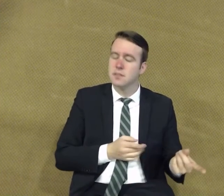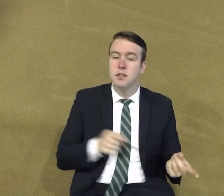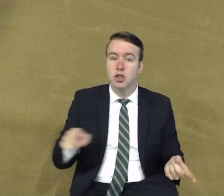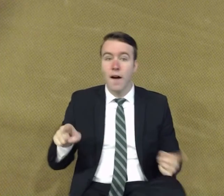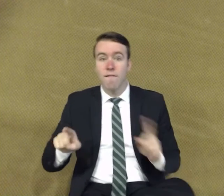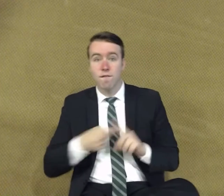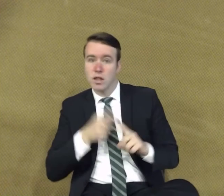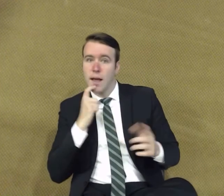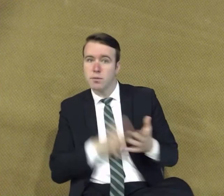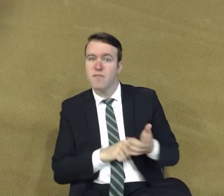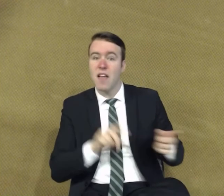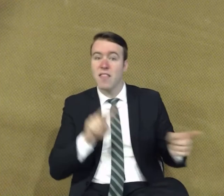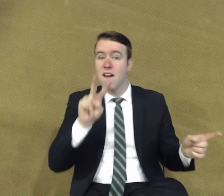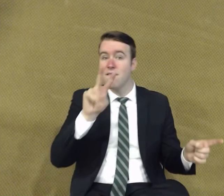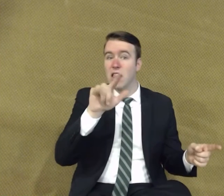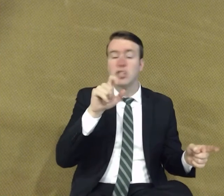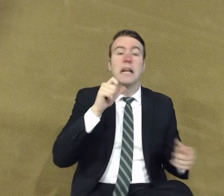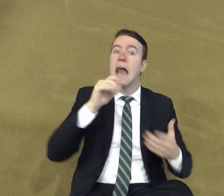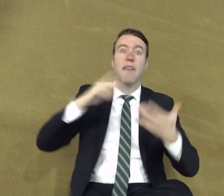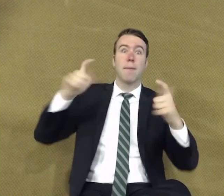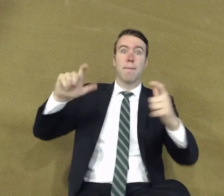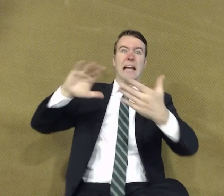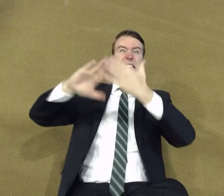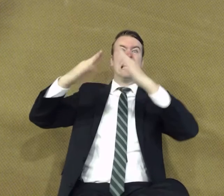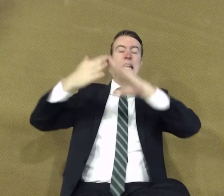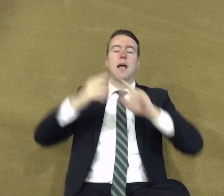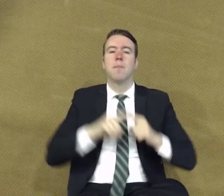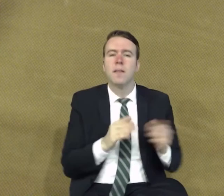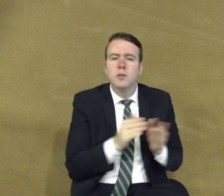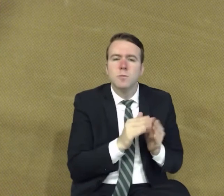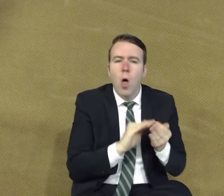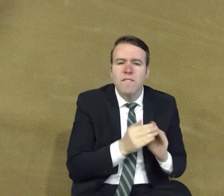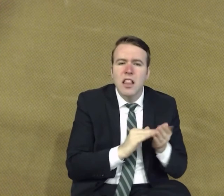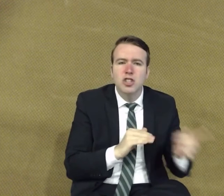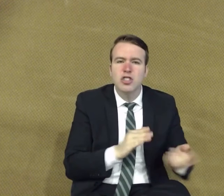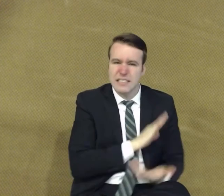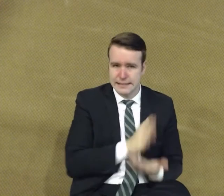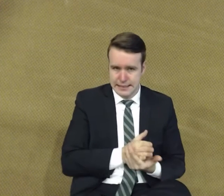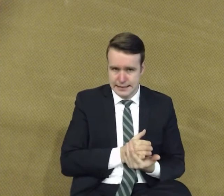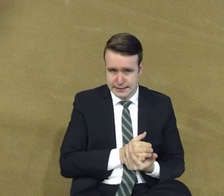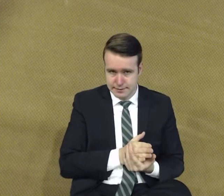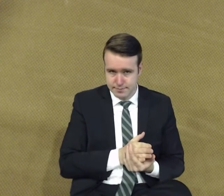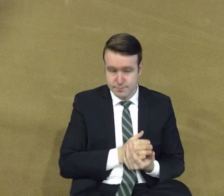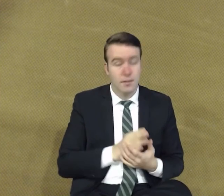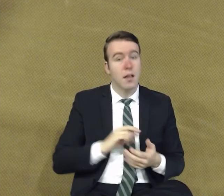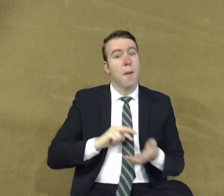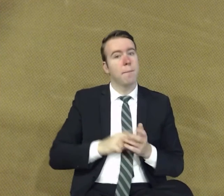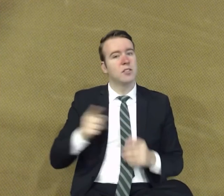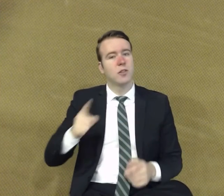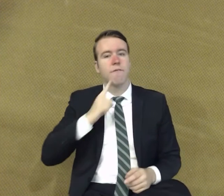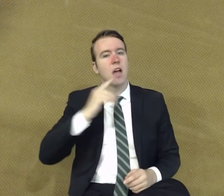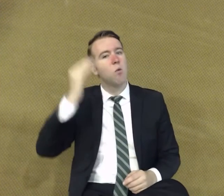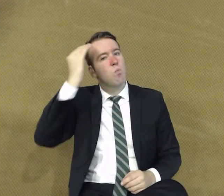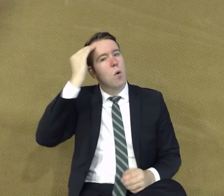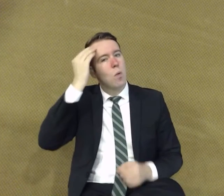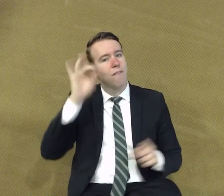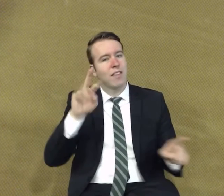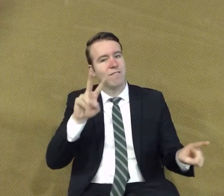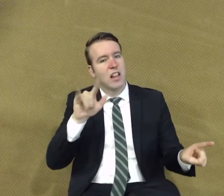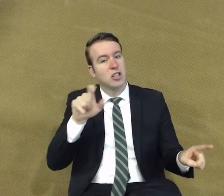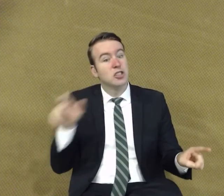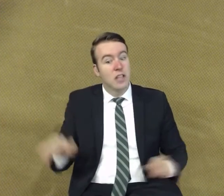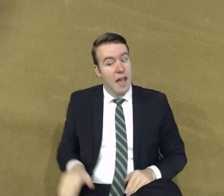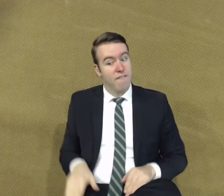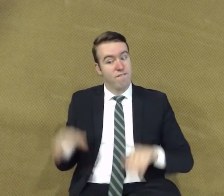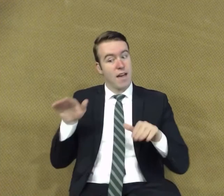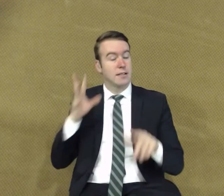first observation, that the villages, not the cities, but the villages ceased, indicating that she was very closely aware of the village. And maybe she was raised